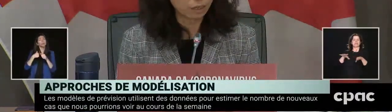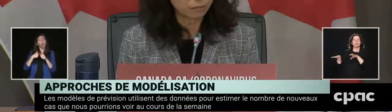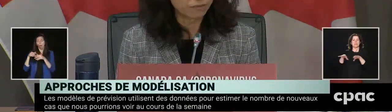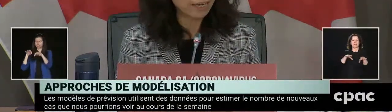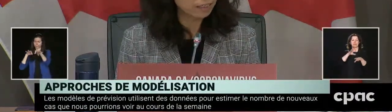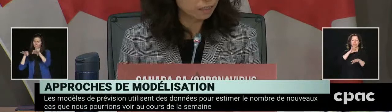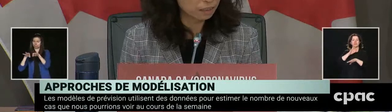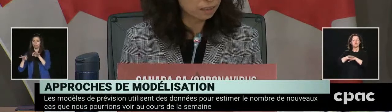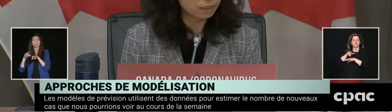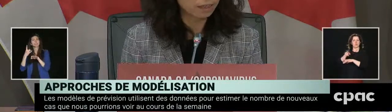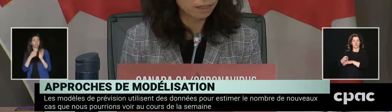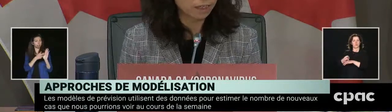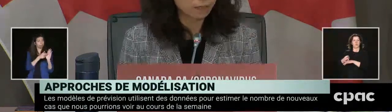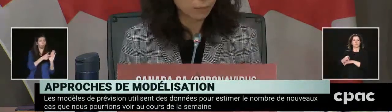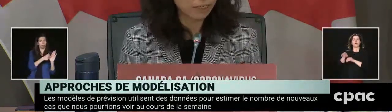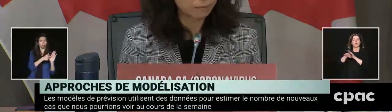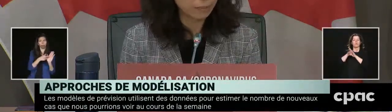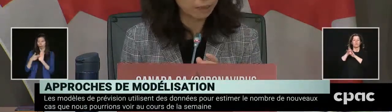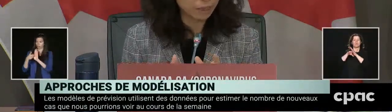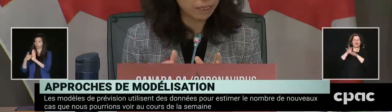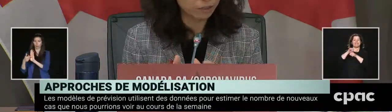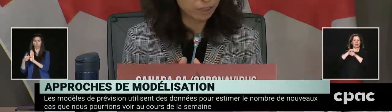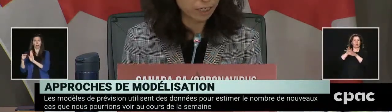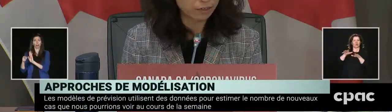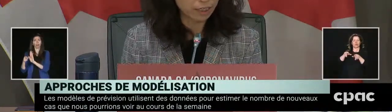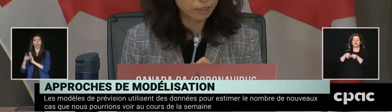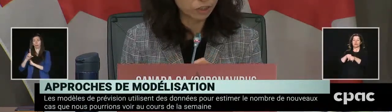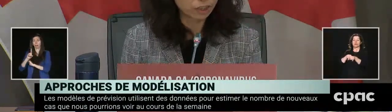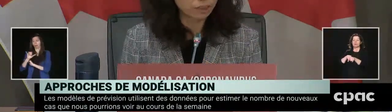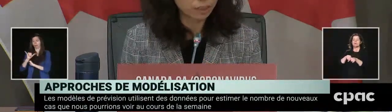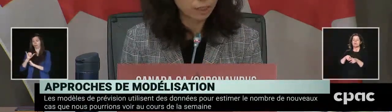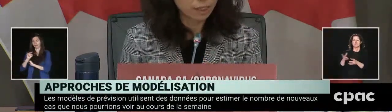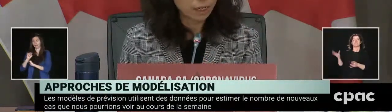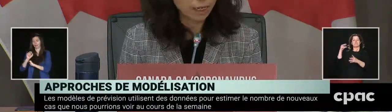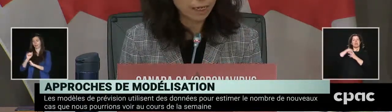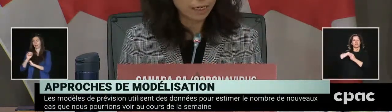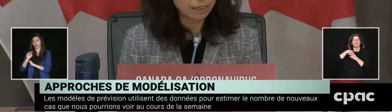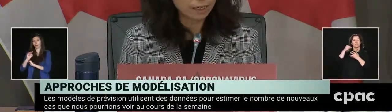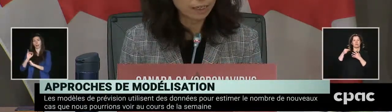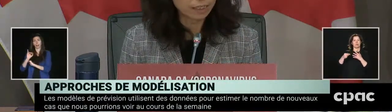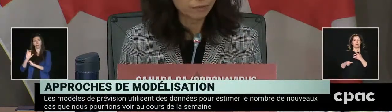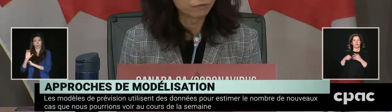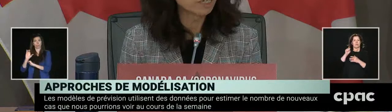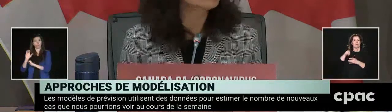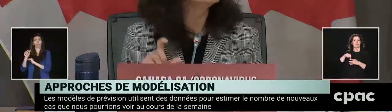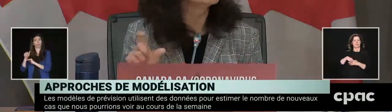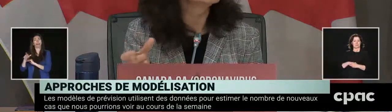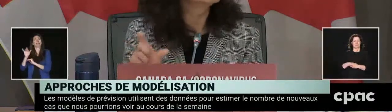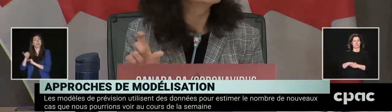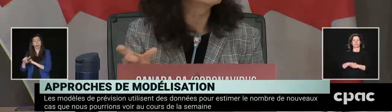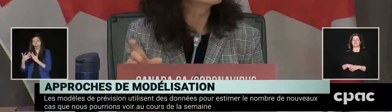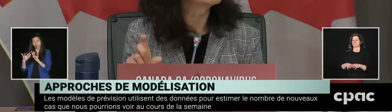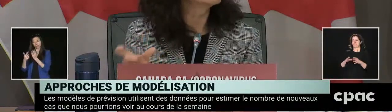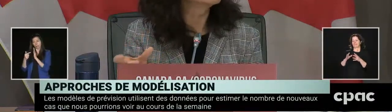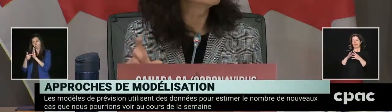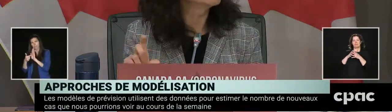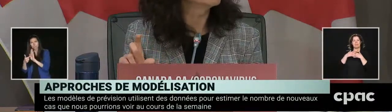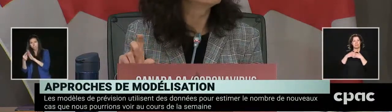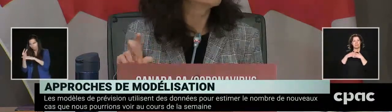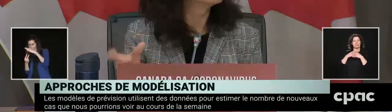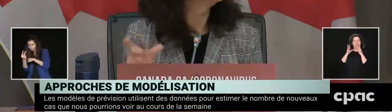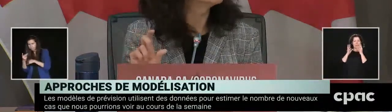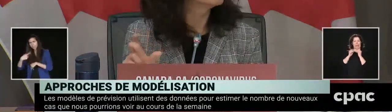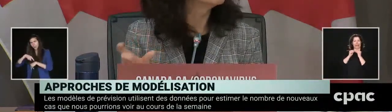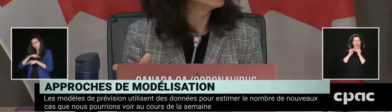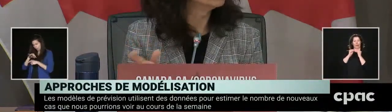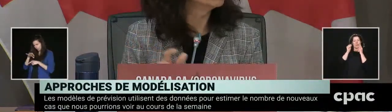those factors, the mathematical calculations, and different ranges of